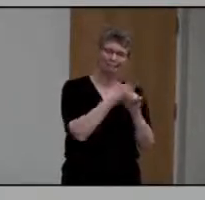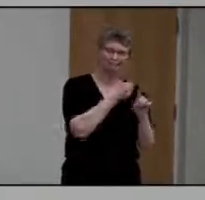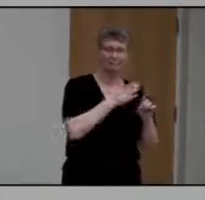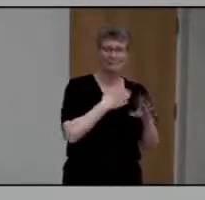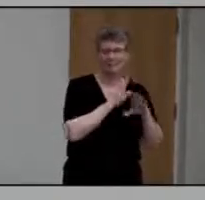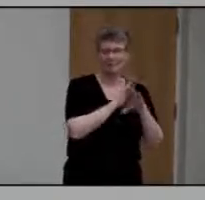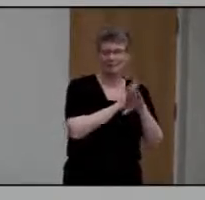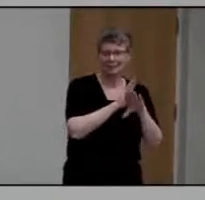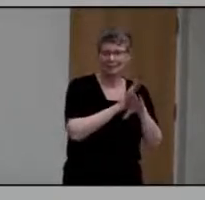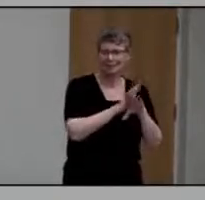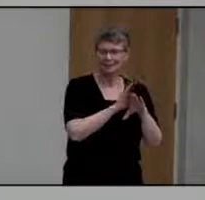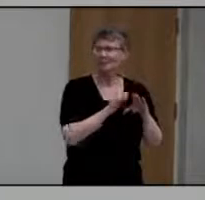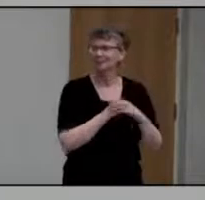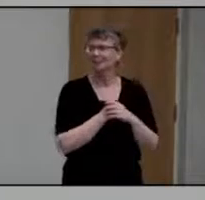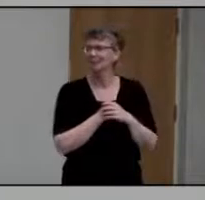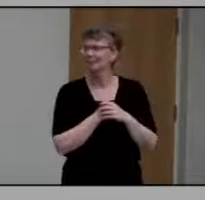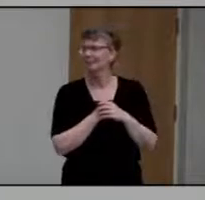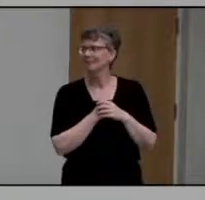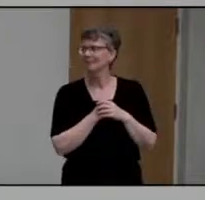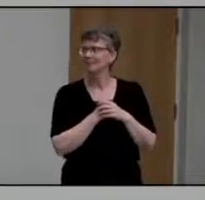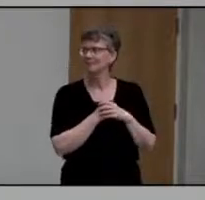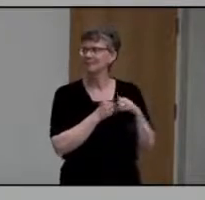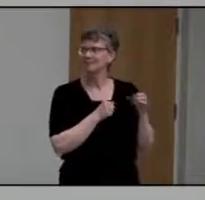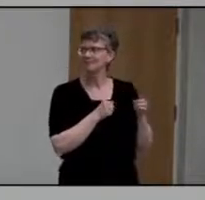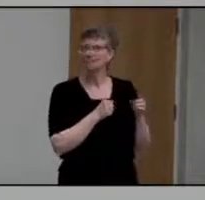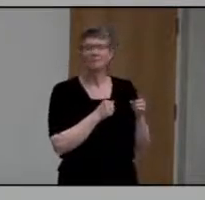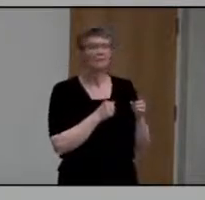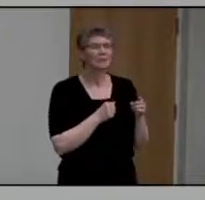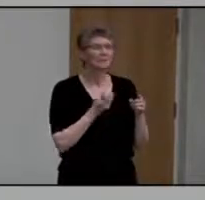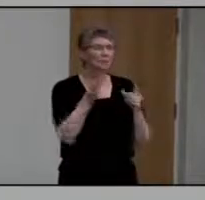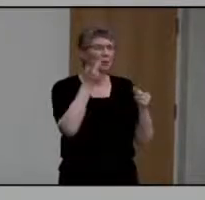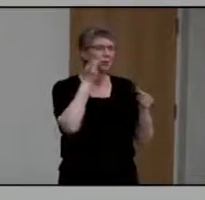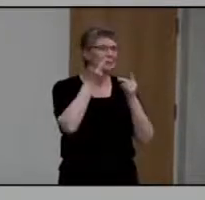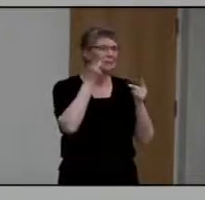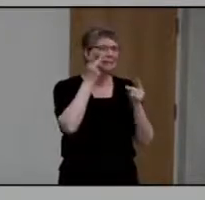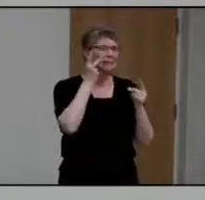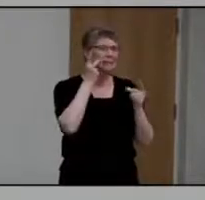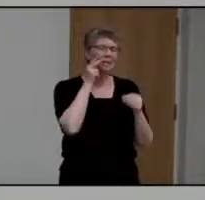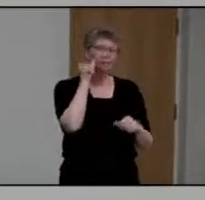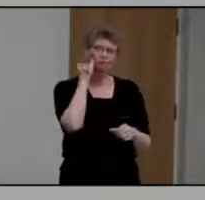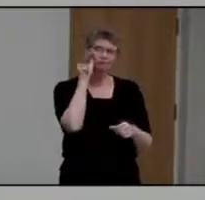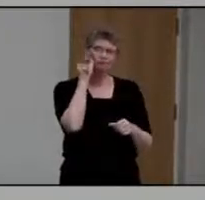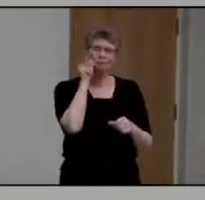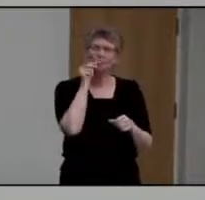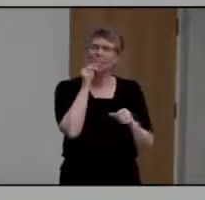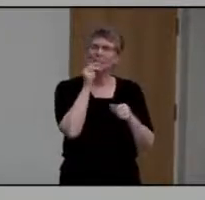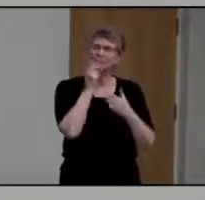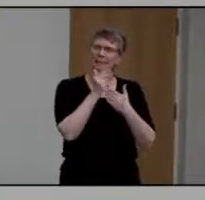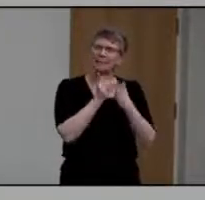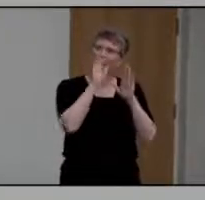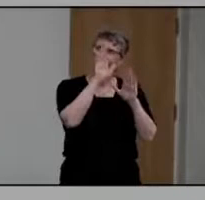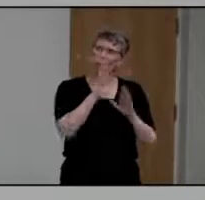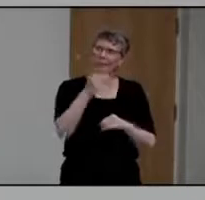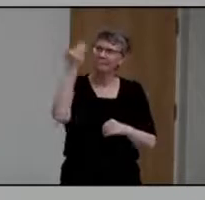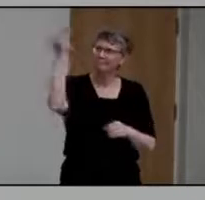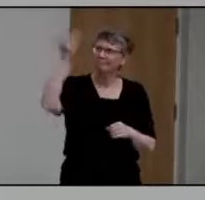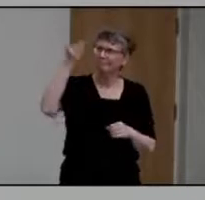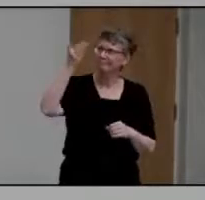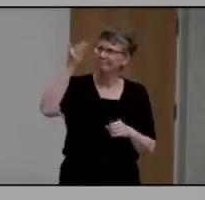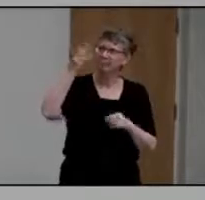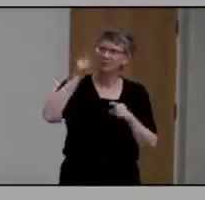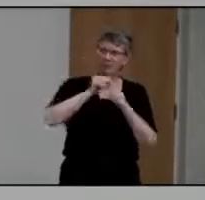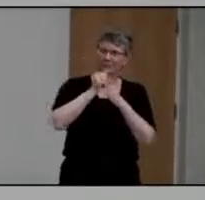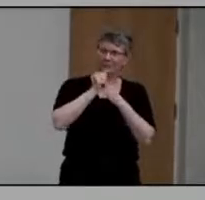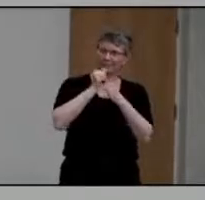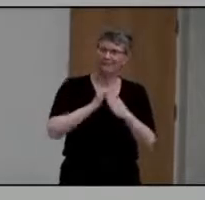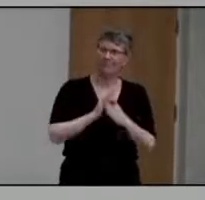it. Whether you want to see and hear from some of the incredible minds that we have and what they're doing and how they're pushing forward the field in AI, that's